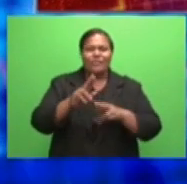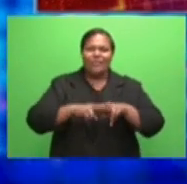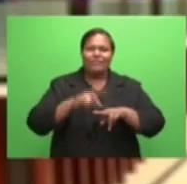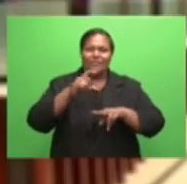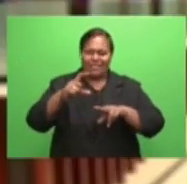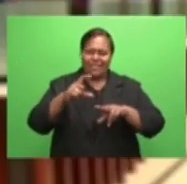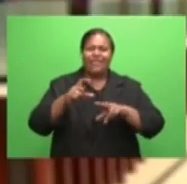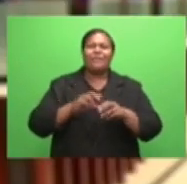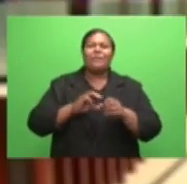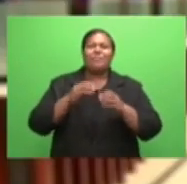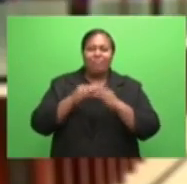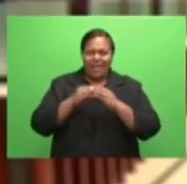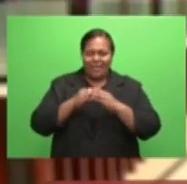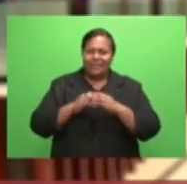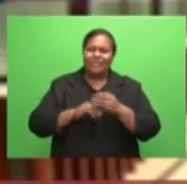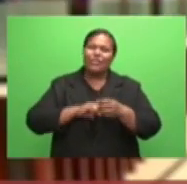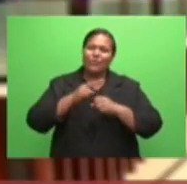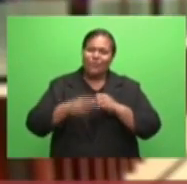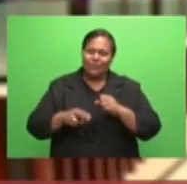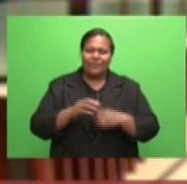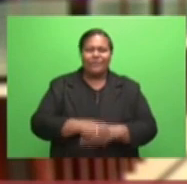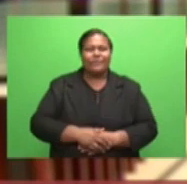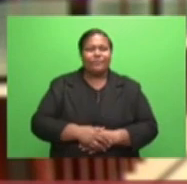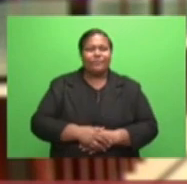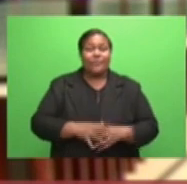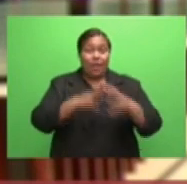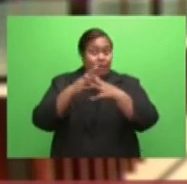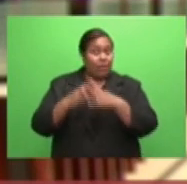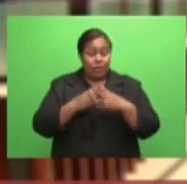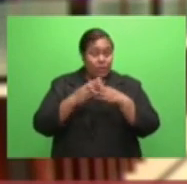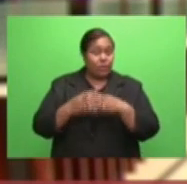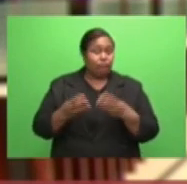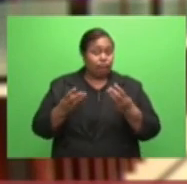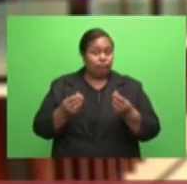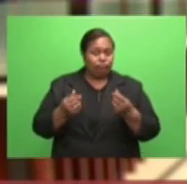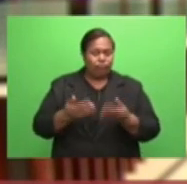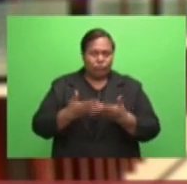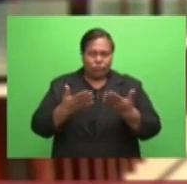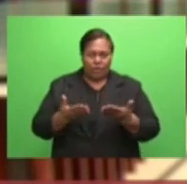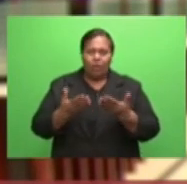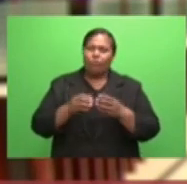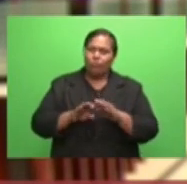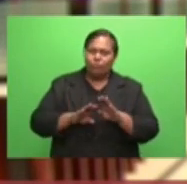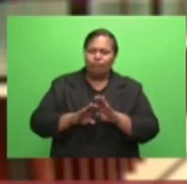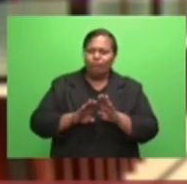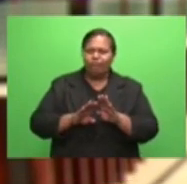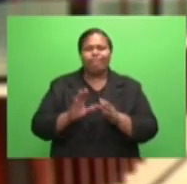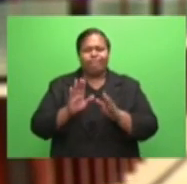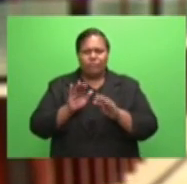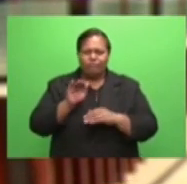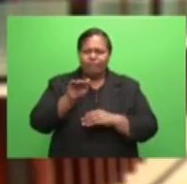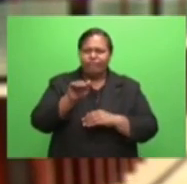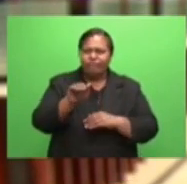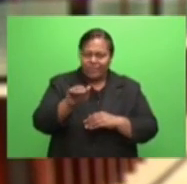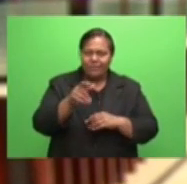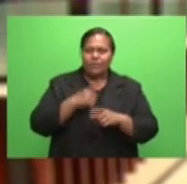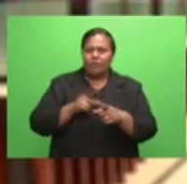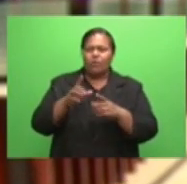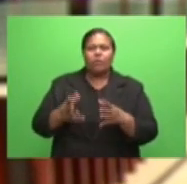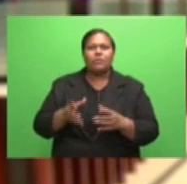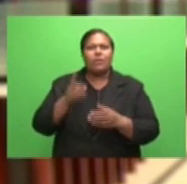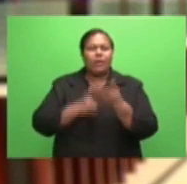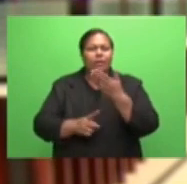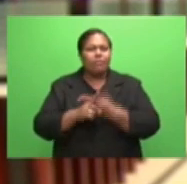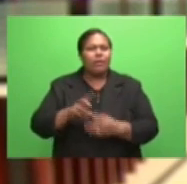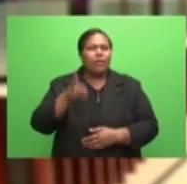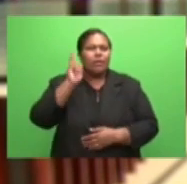market. The US dollar held on to gains as a resurgence of the coronavirus in the US and the return of lockdowns in some countries boosted safe